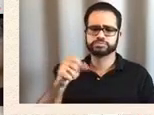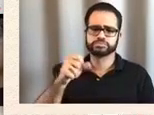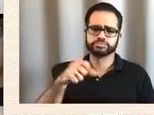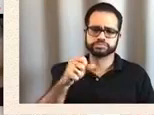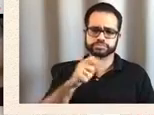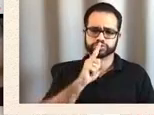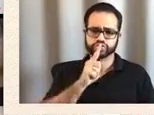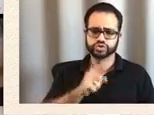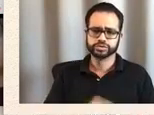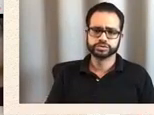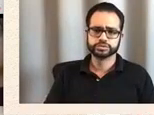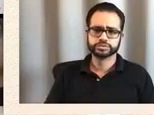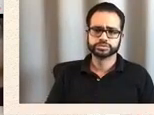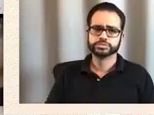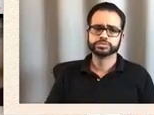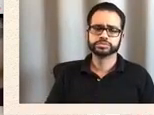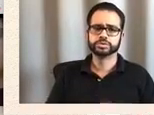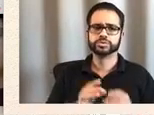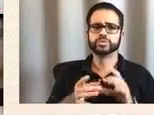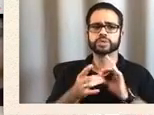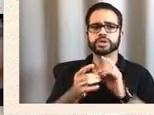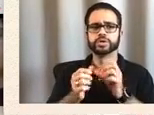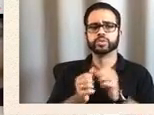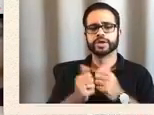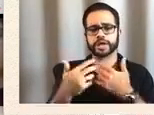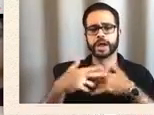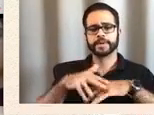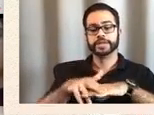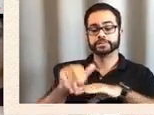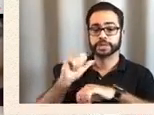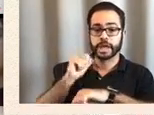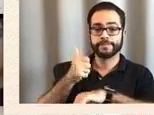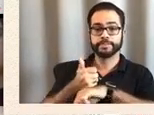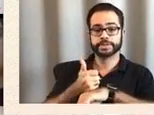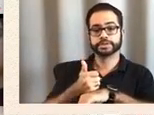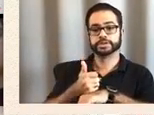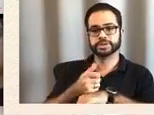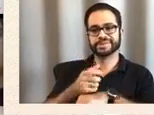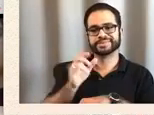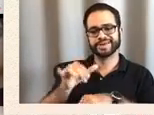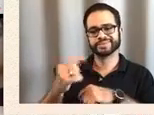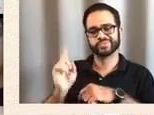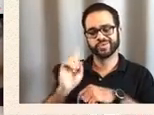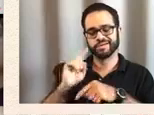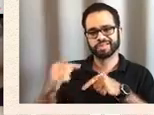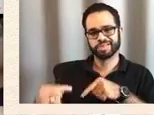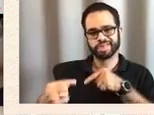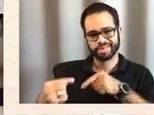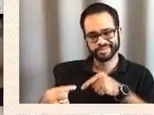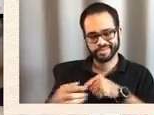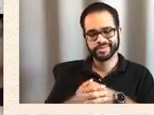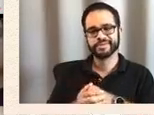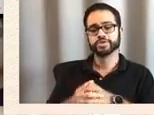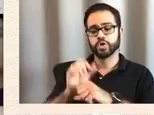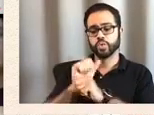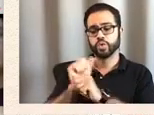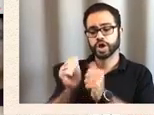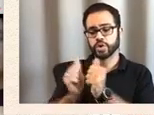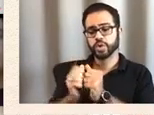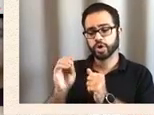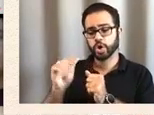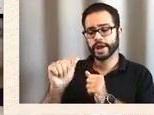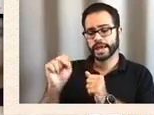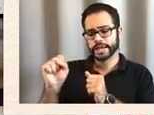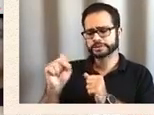So as far as the accommodations being implemented, that's where the trouble comes. working with OAS has been very easy